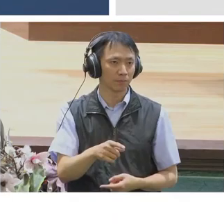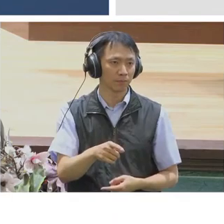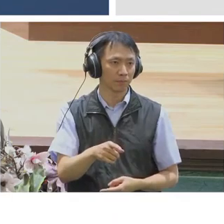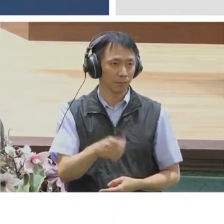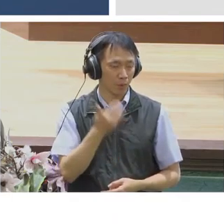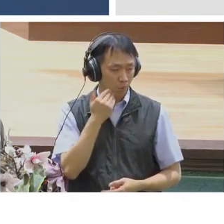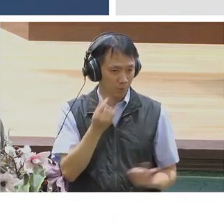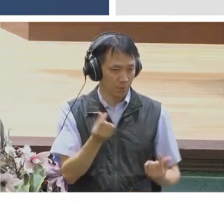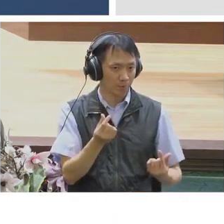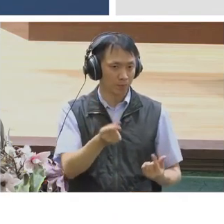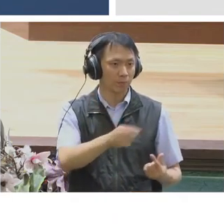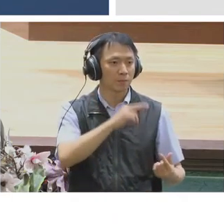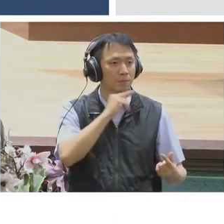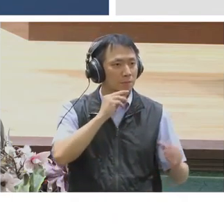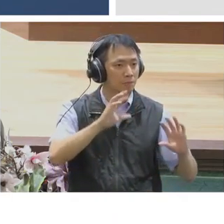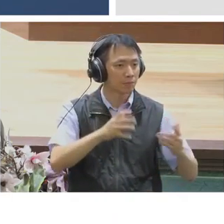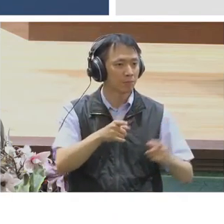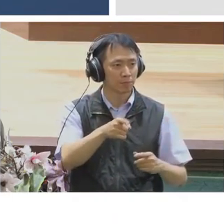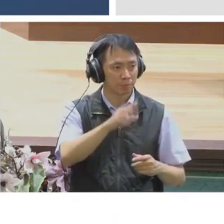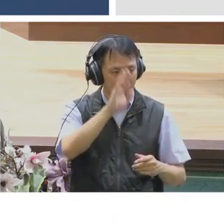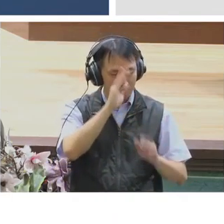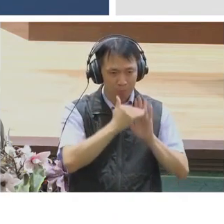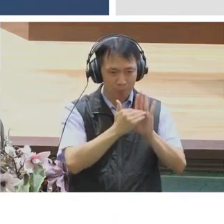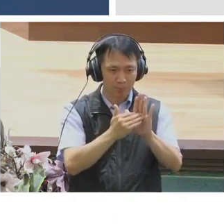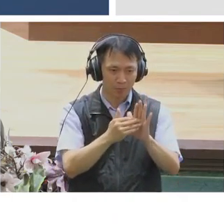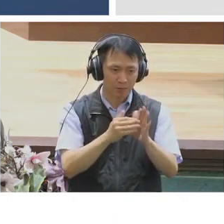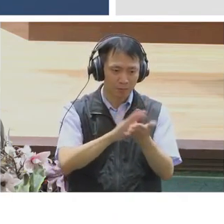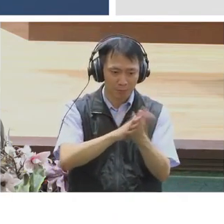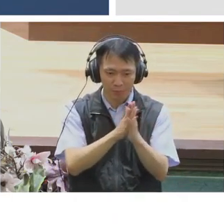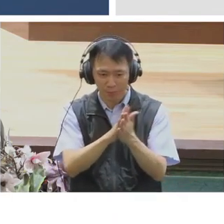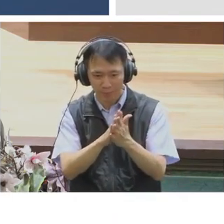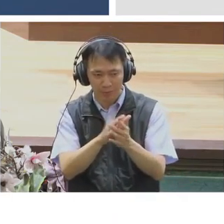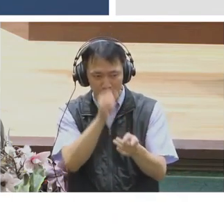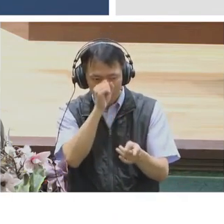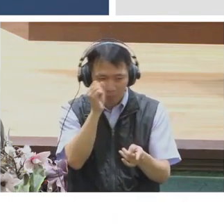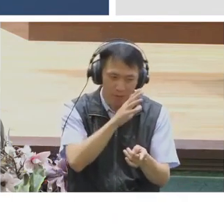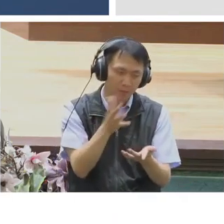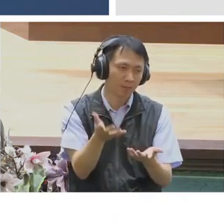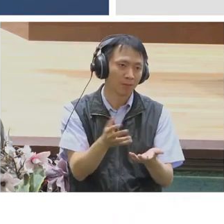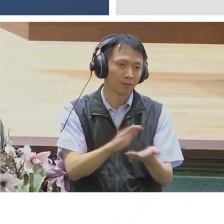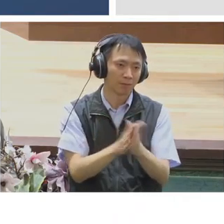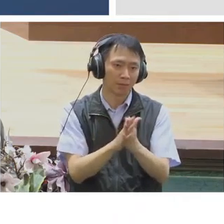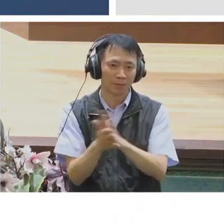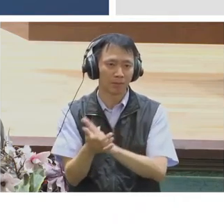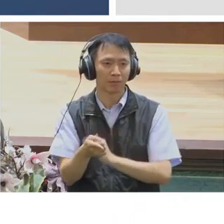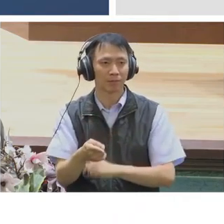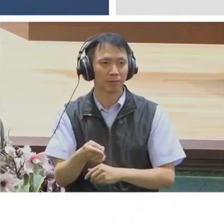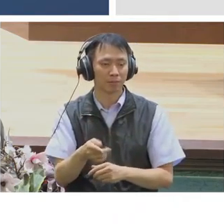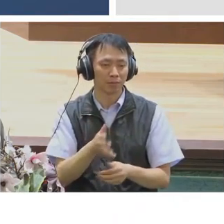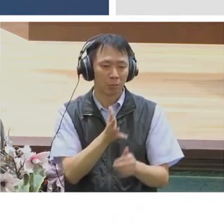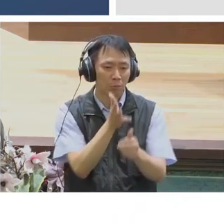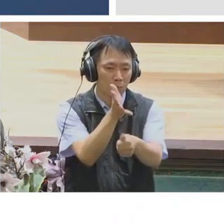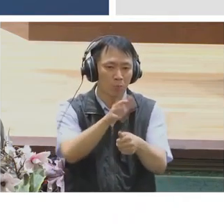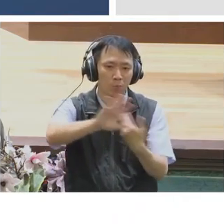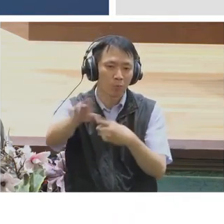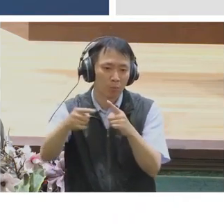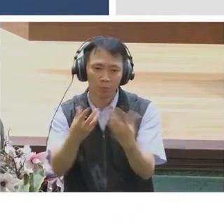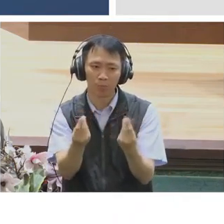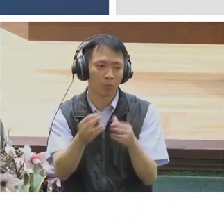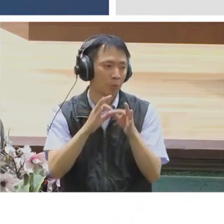they flip-flop a lot of the time, and they're not working with, you know, communities or local leaders. So I think that's